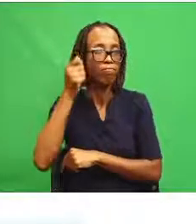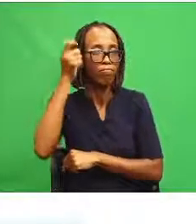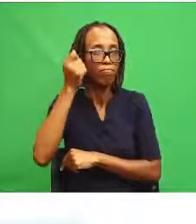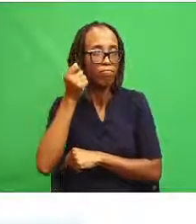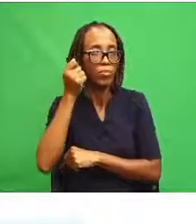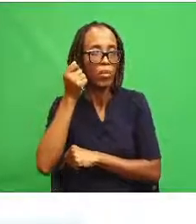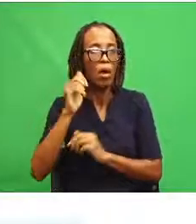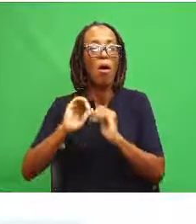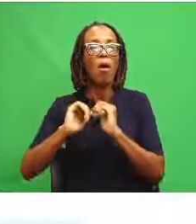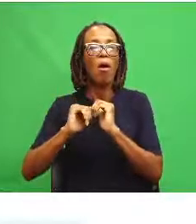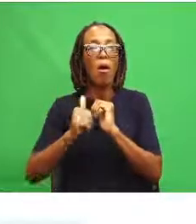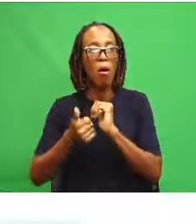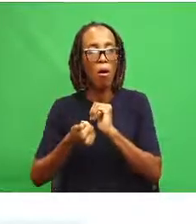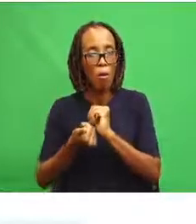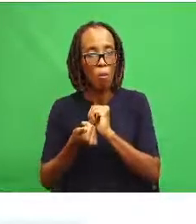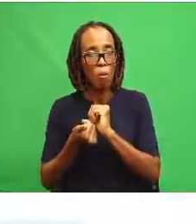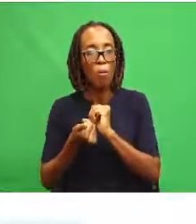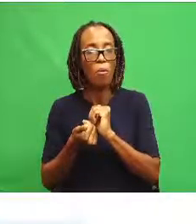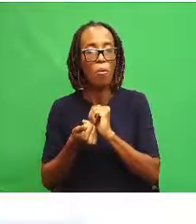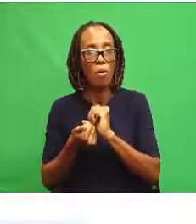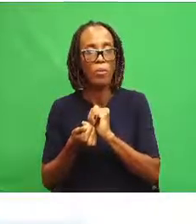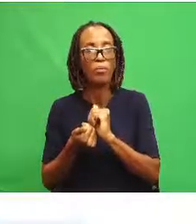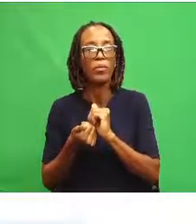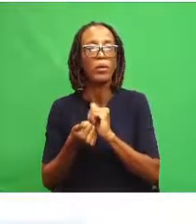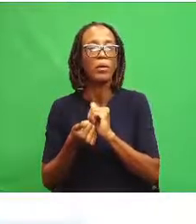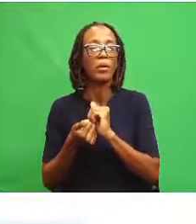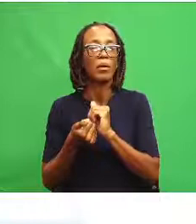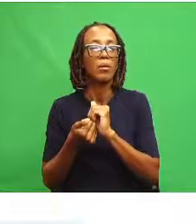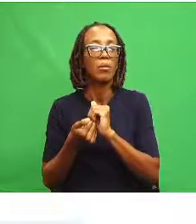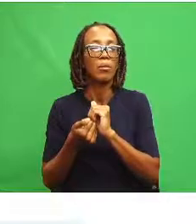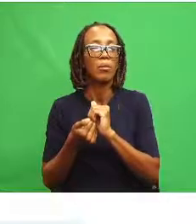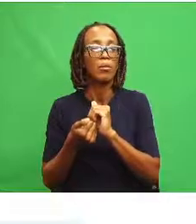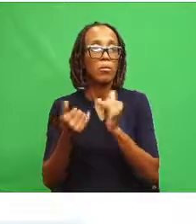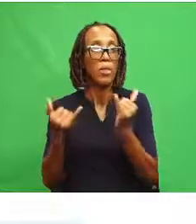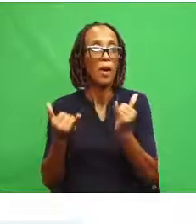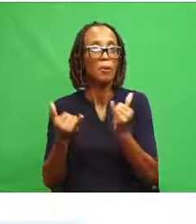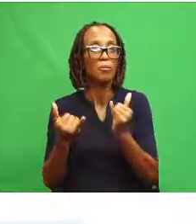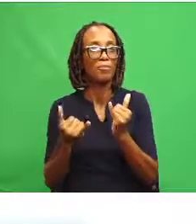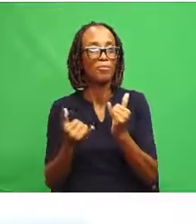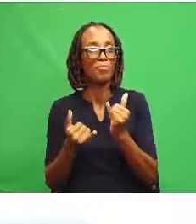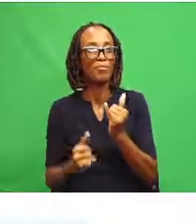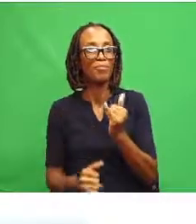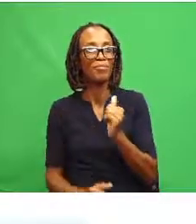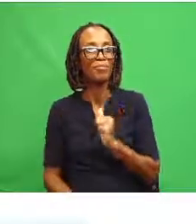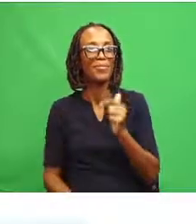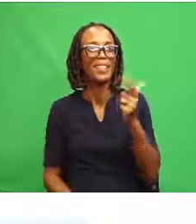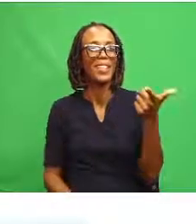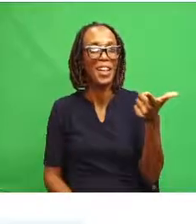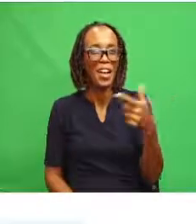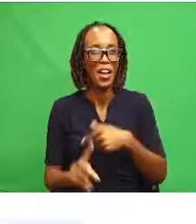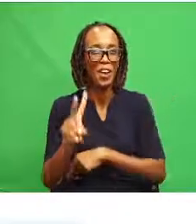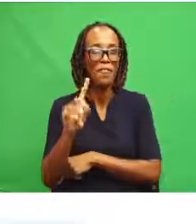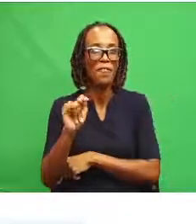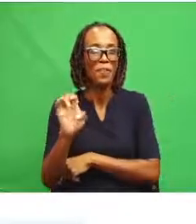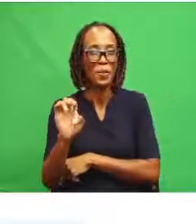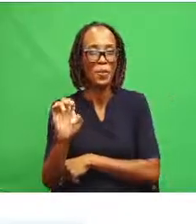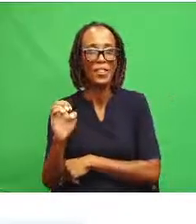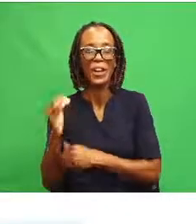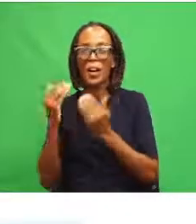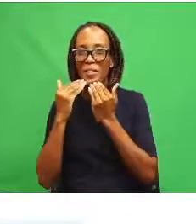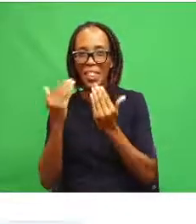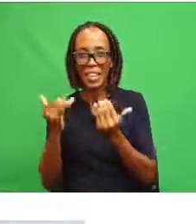older persons and their nominee. And we now await for the vote of thanks.